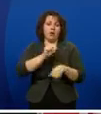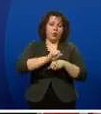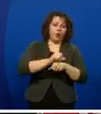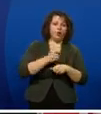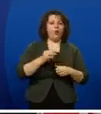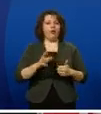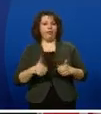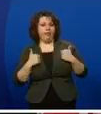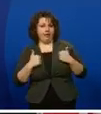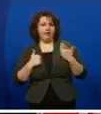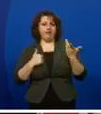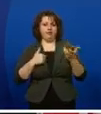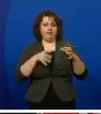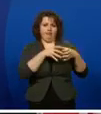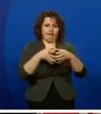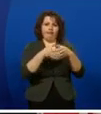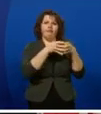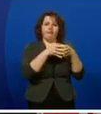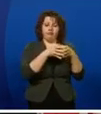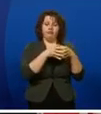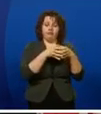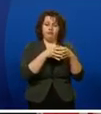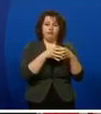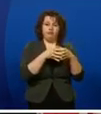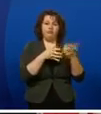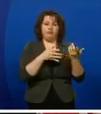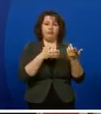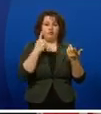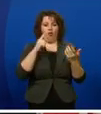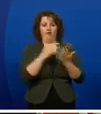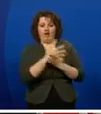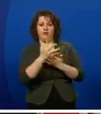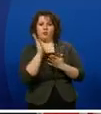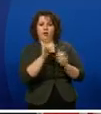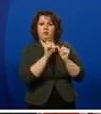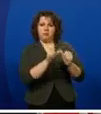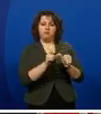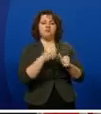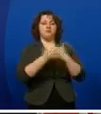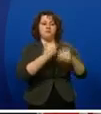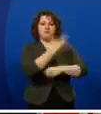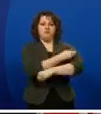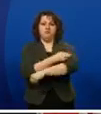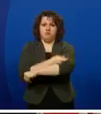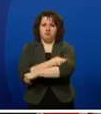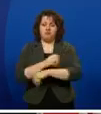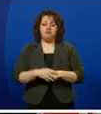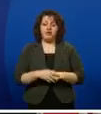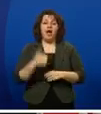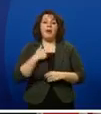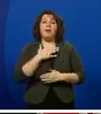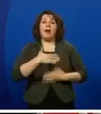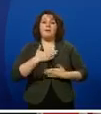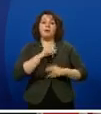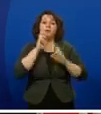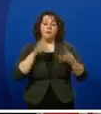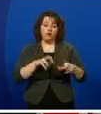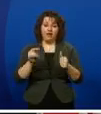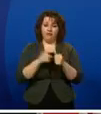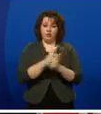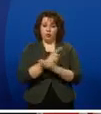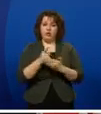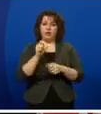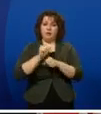live in congregate settings over the course of the next 5 weeks. I'm pleased to report that the first week of employer